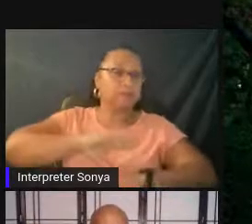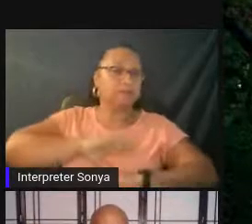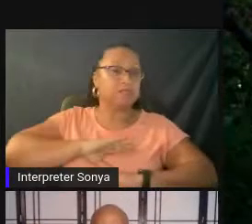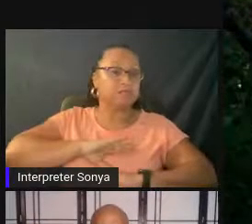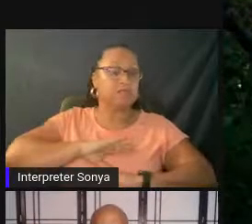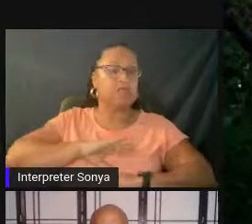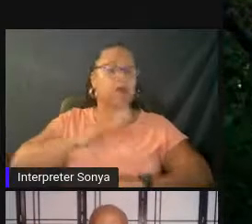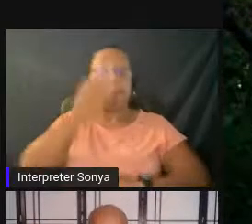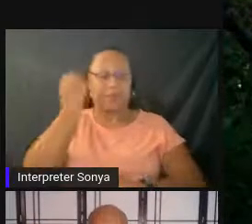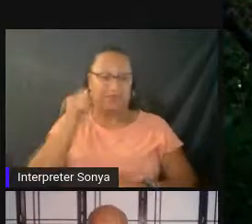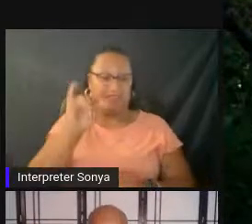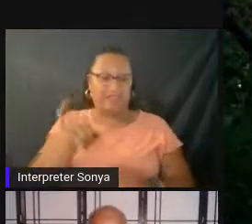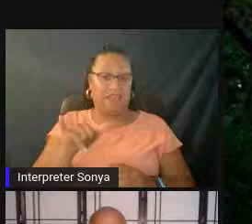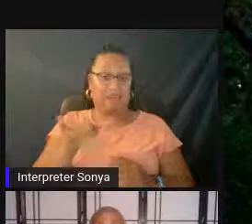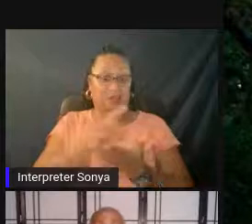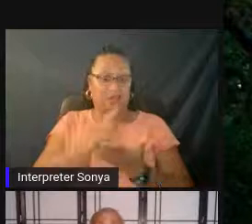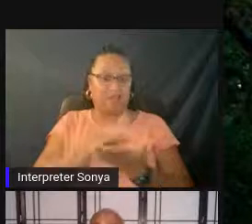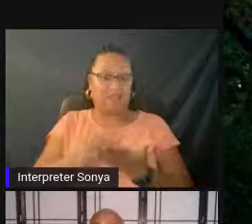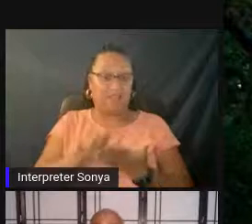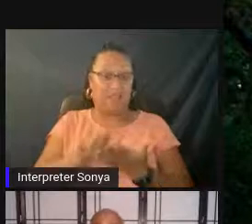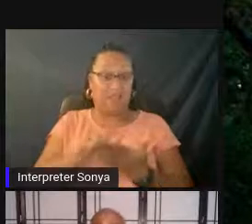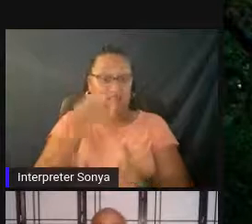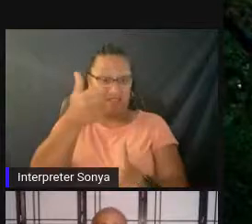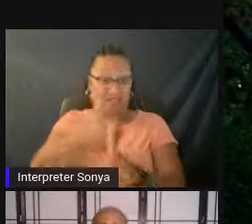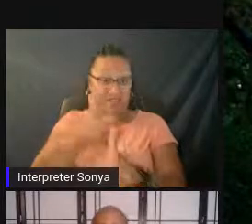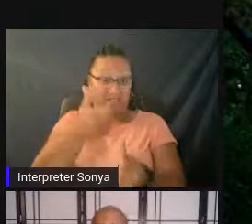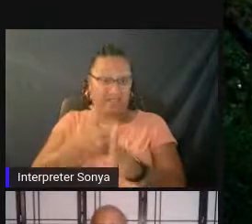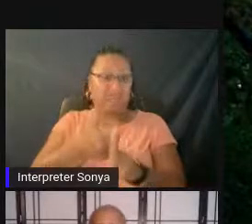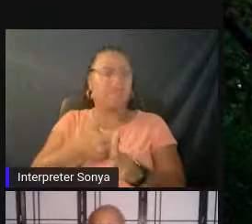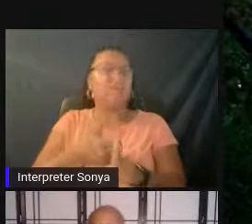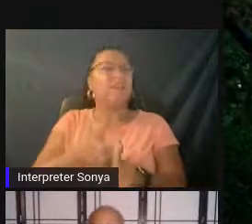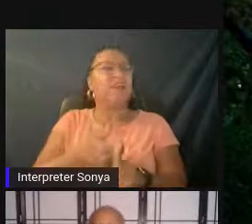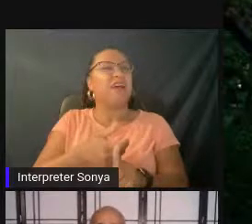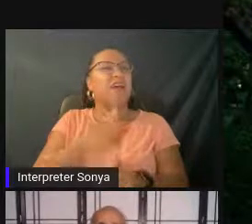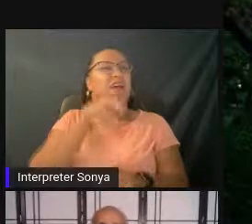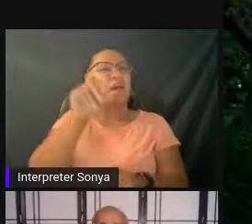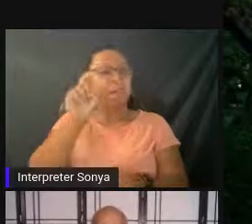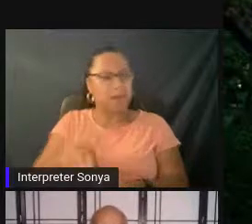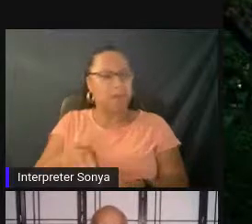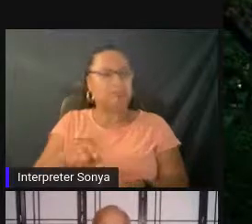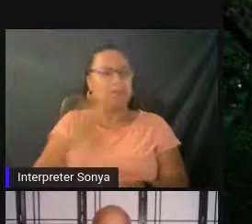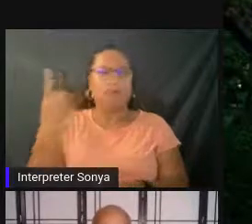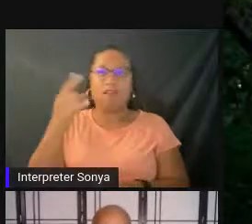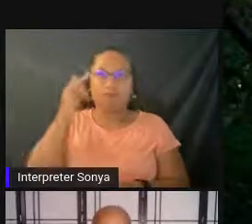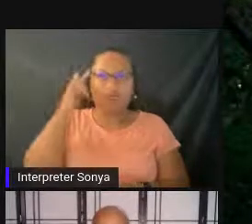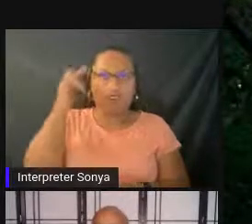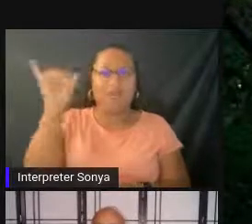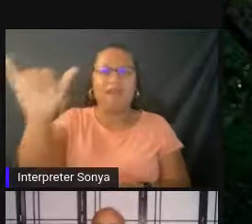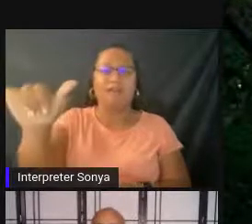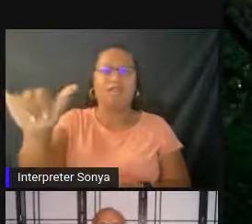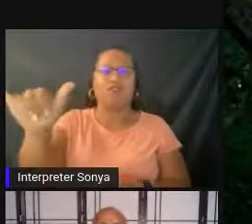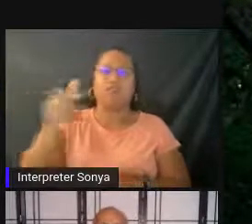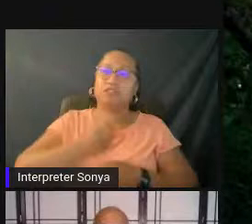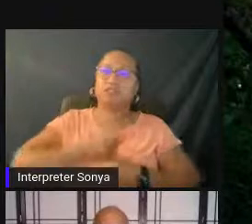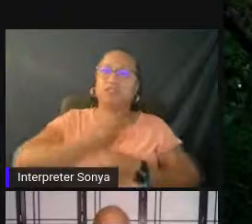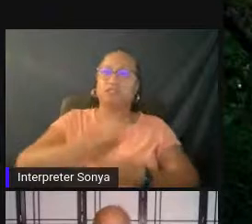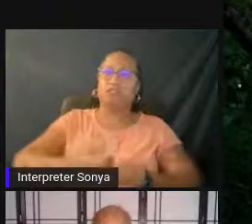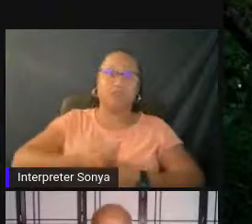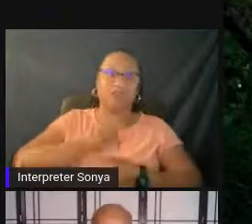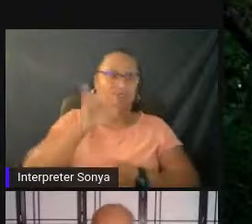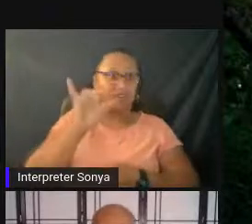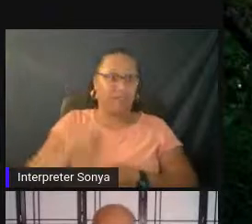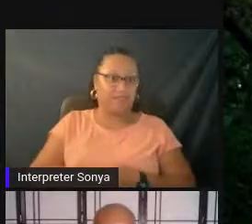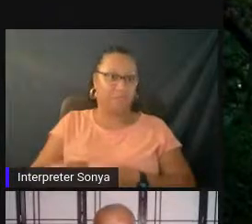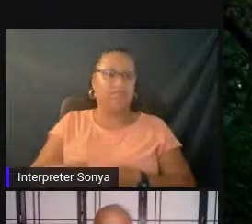which the divine is and must forever be an expression of that and ever